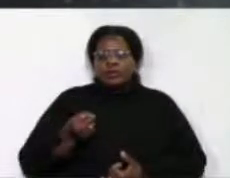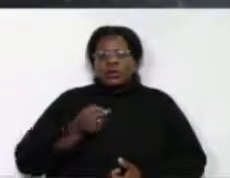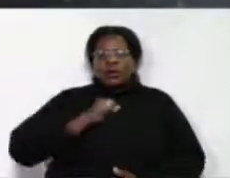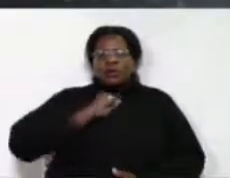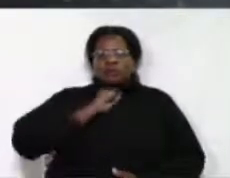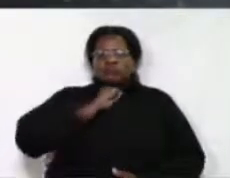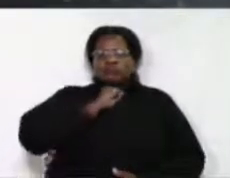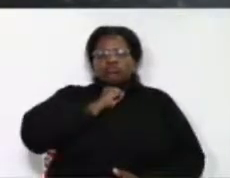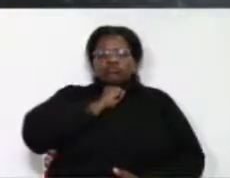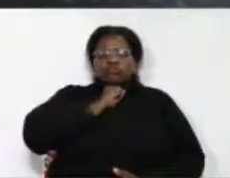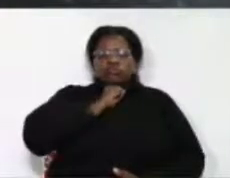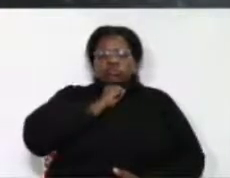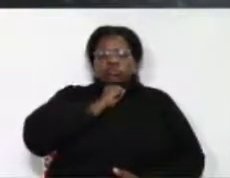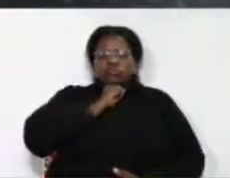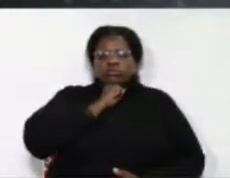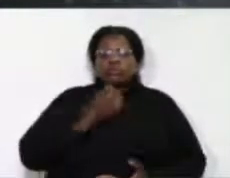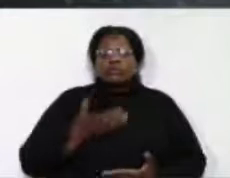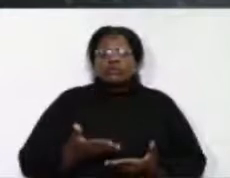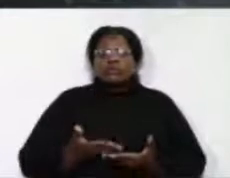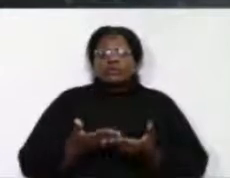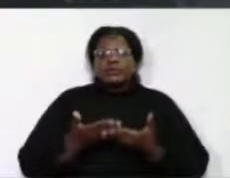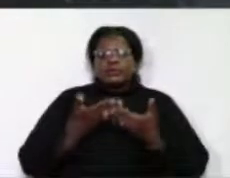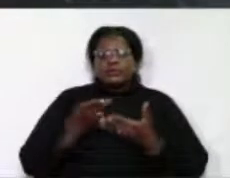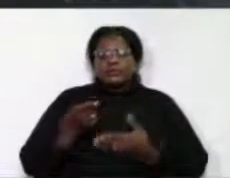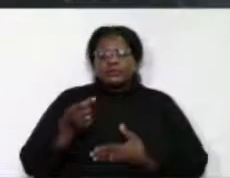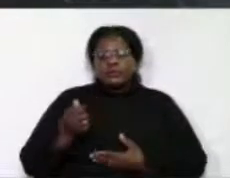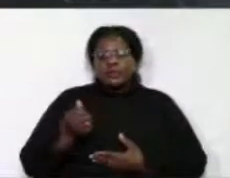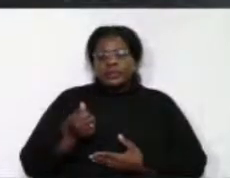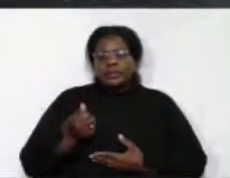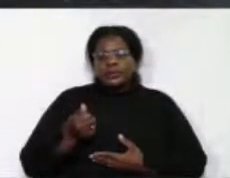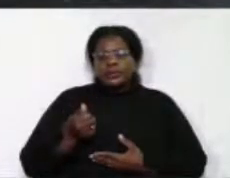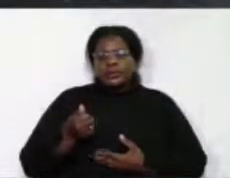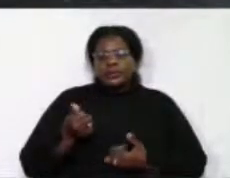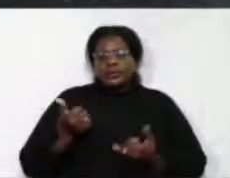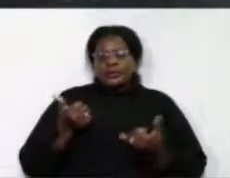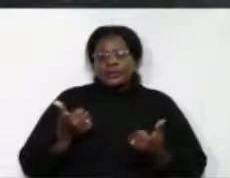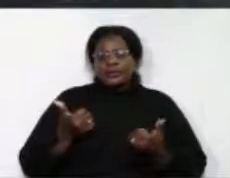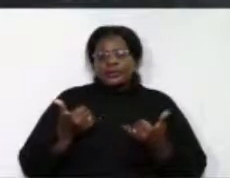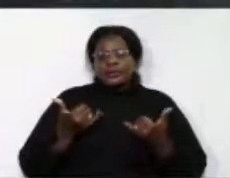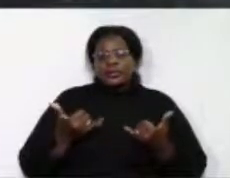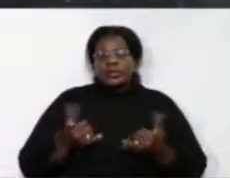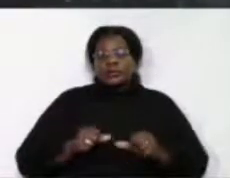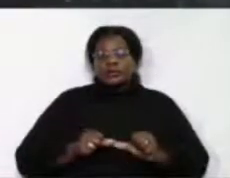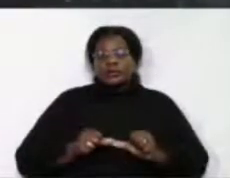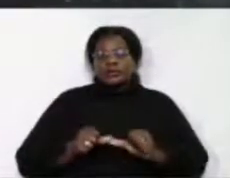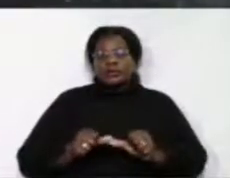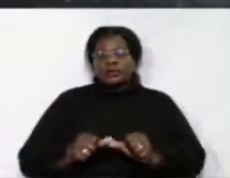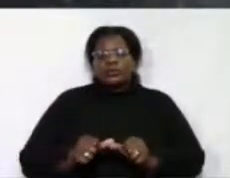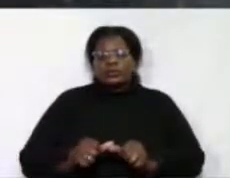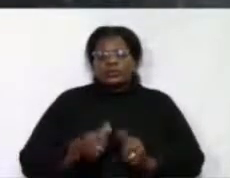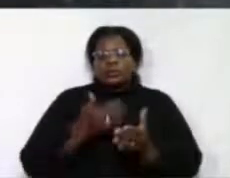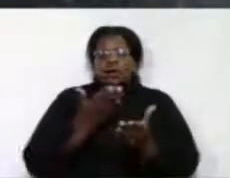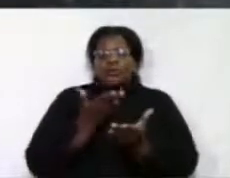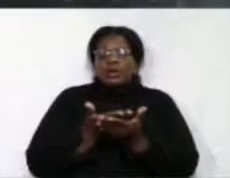equipment aid grant, which is ongoing. So to apply, you need to be